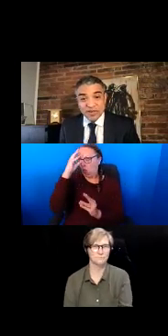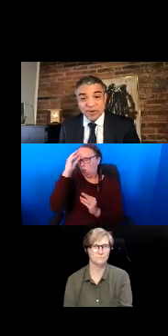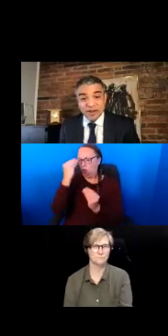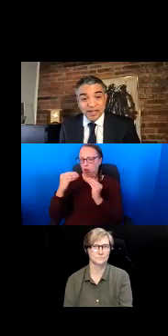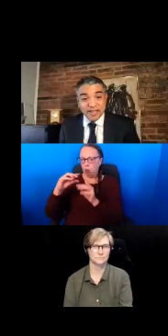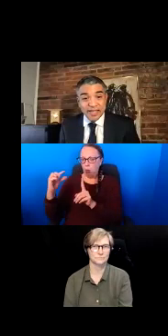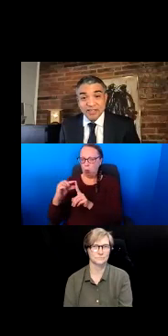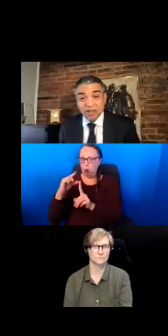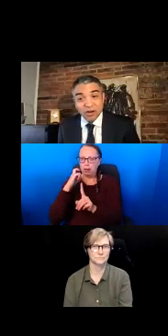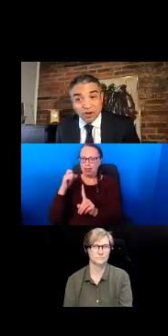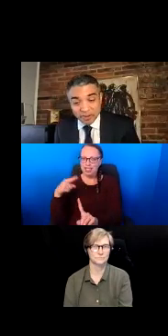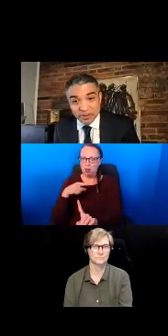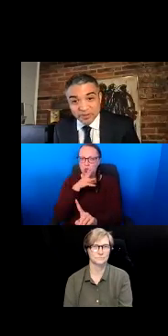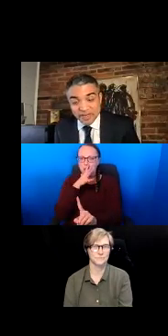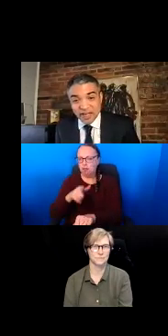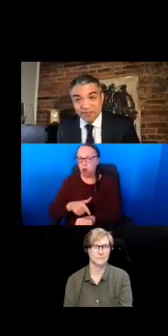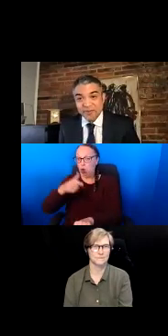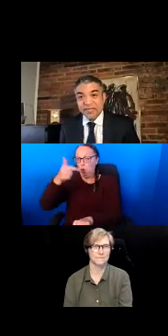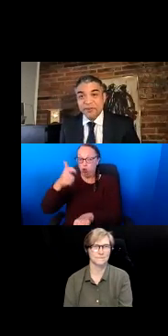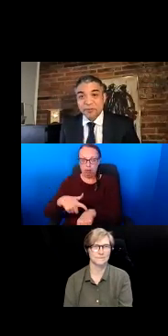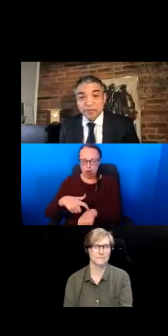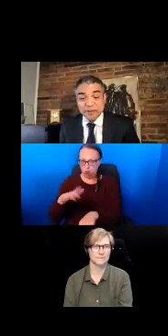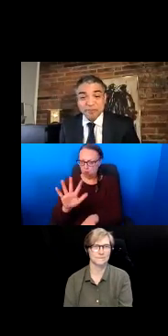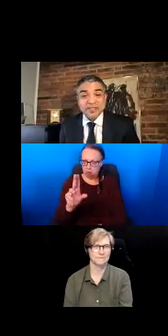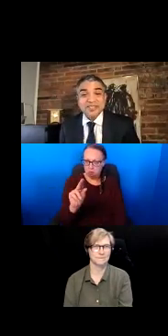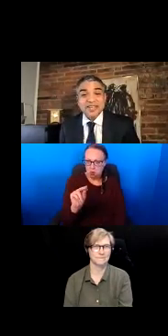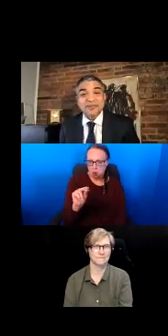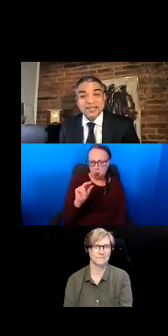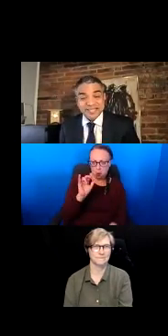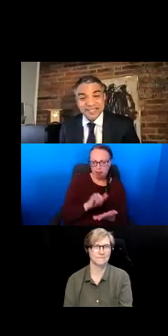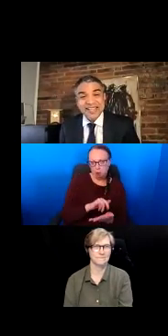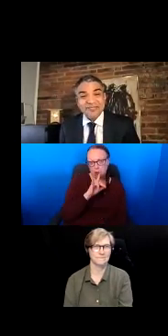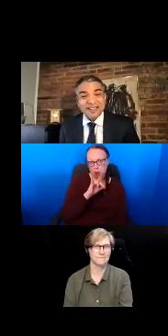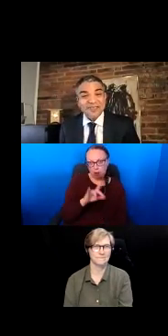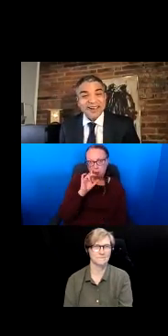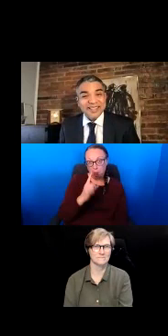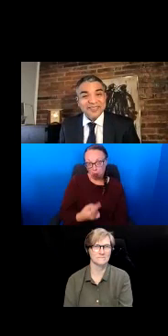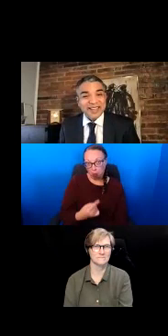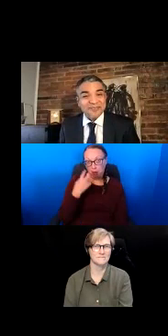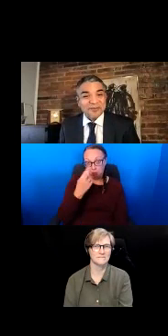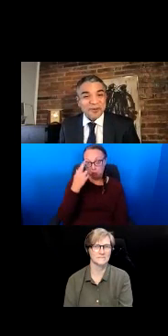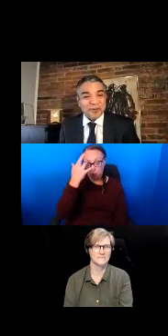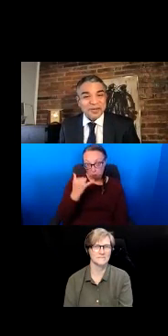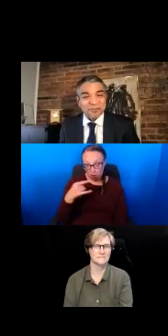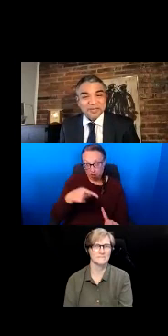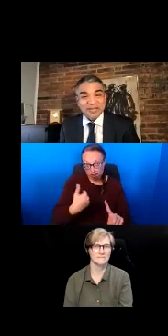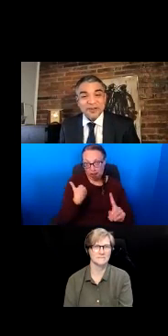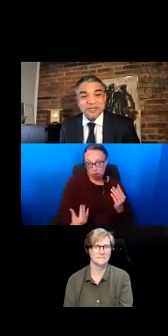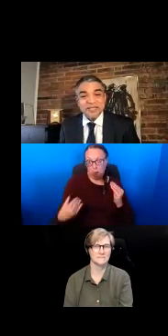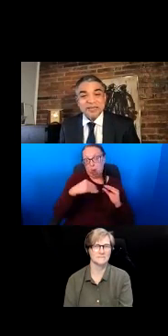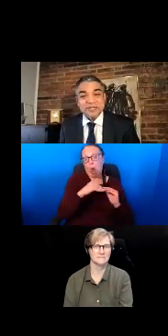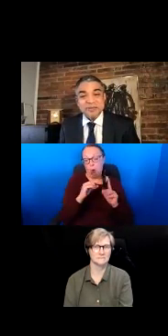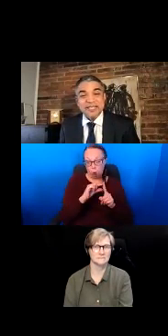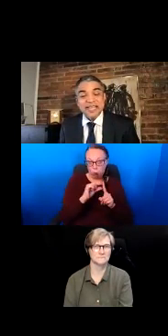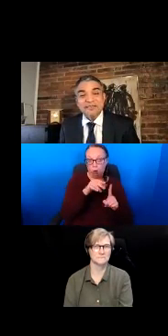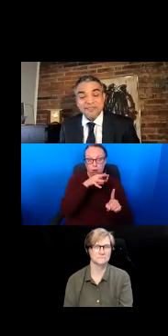speaking for a longer period of time, right? That would be a really mundane reason why they would have more word output. And it wasn't